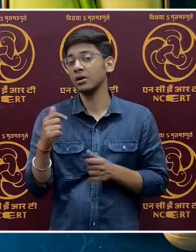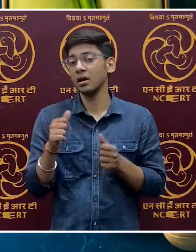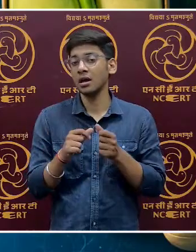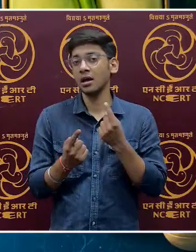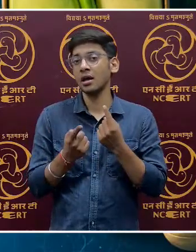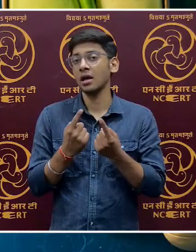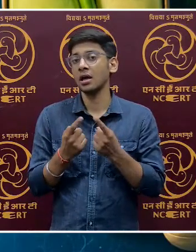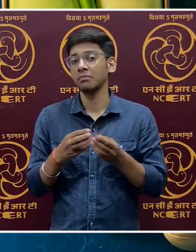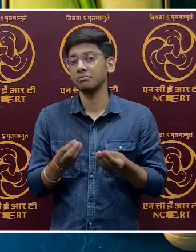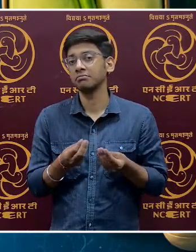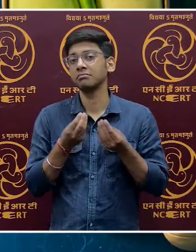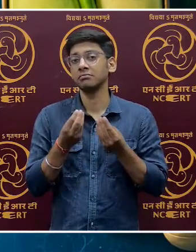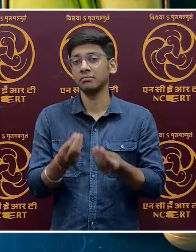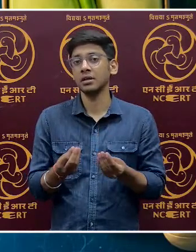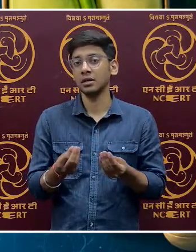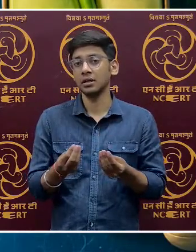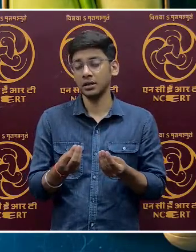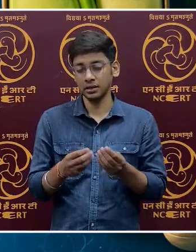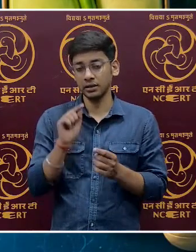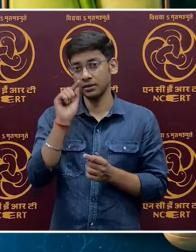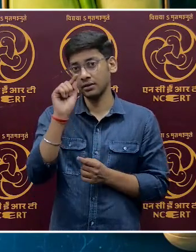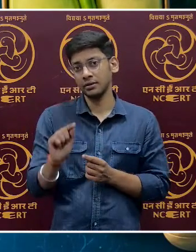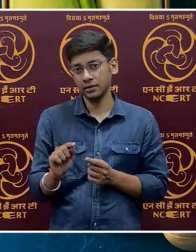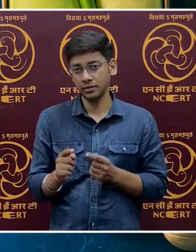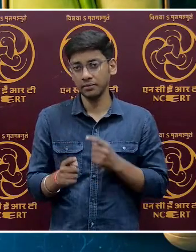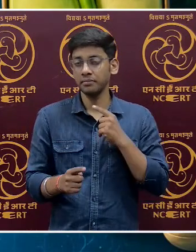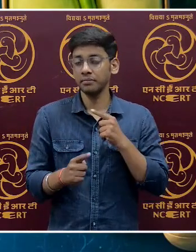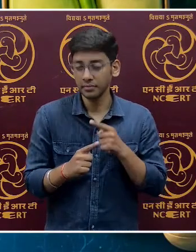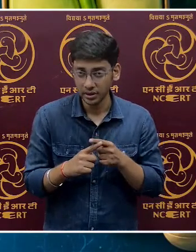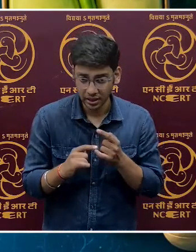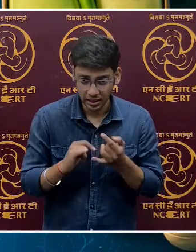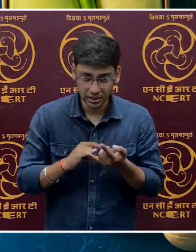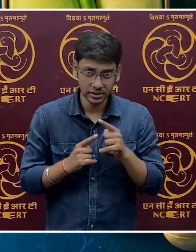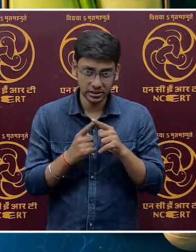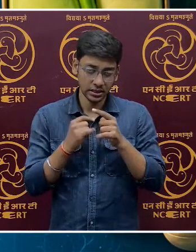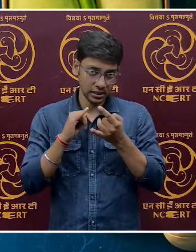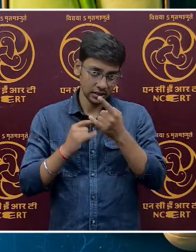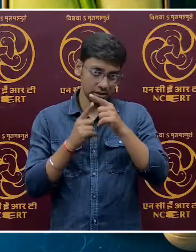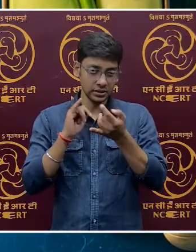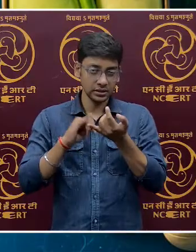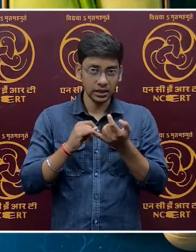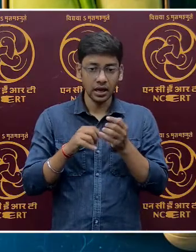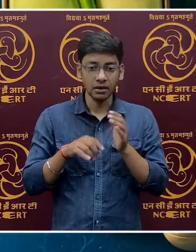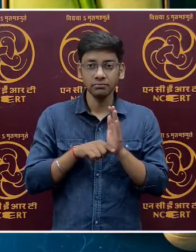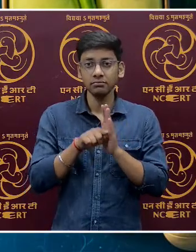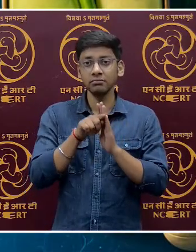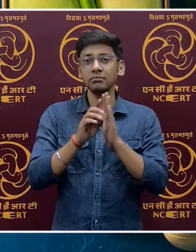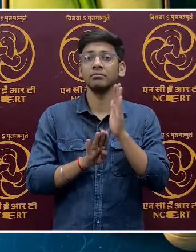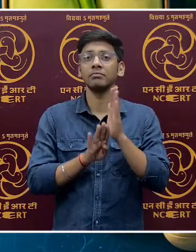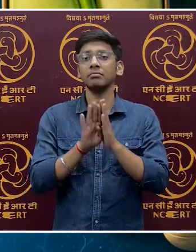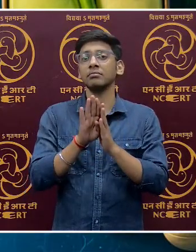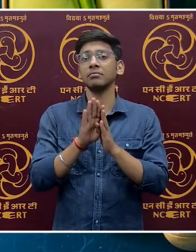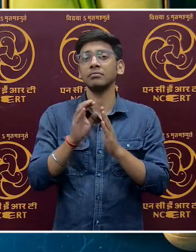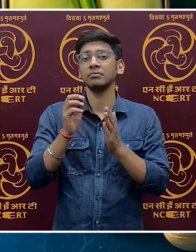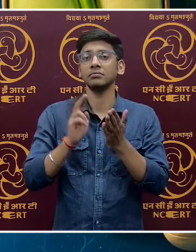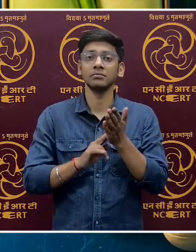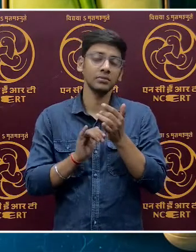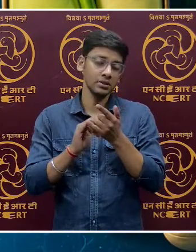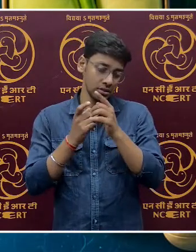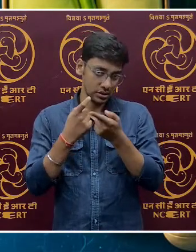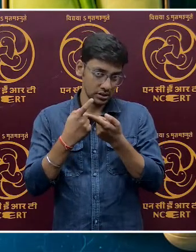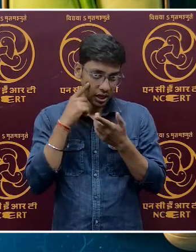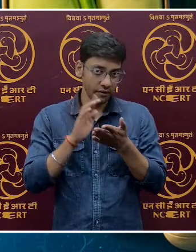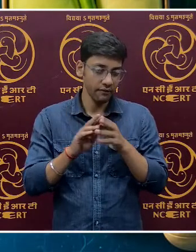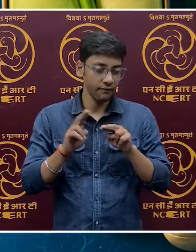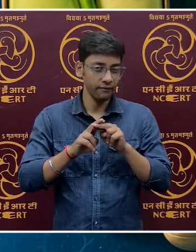not been given with the statistical data or with the statistical understanding of the growth, it cannot be considered as a complete